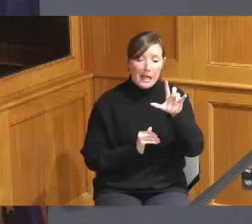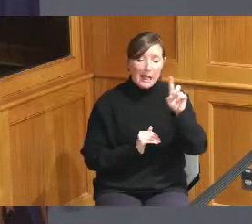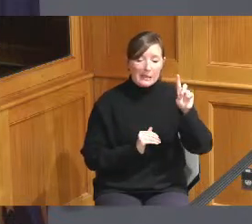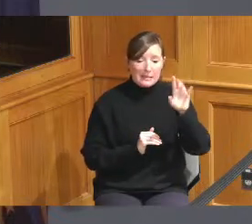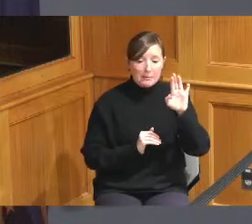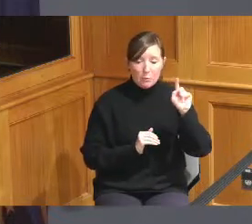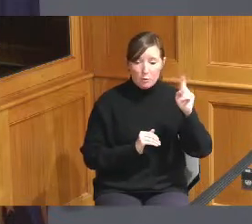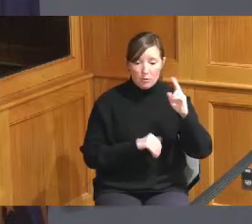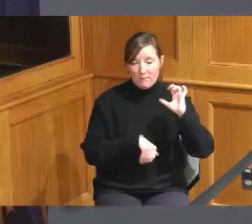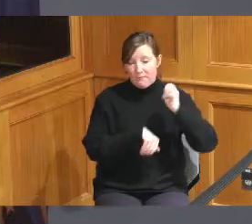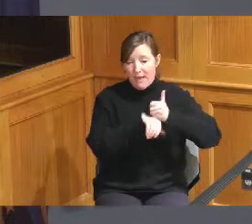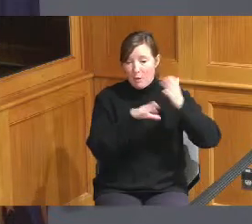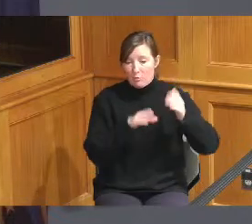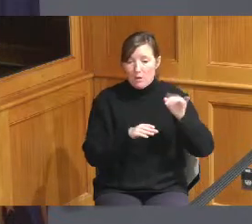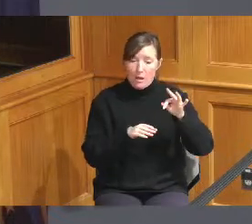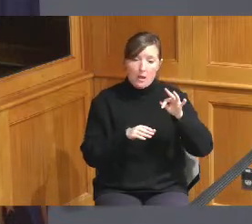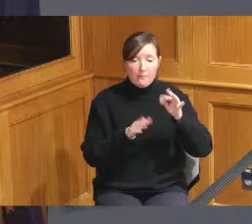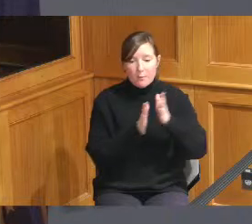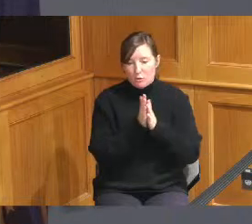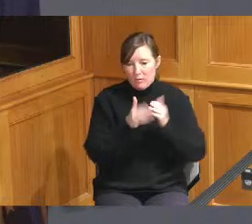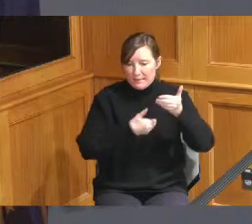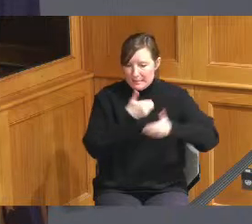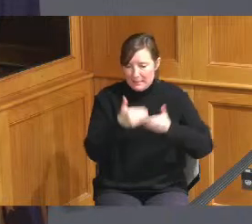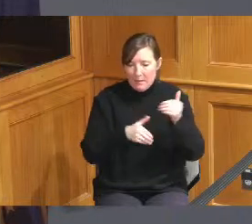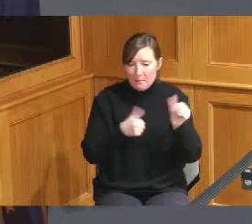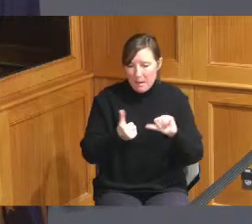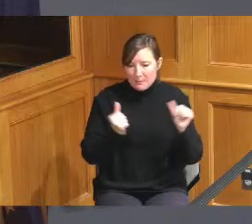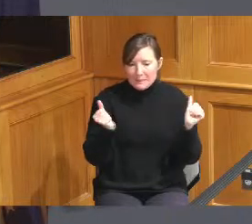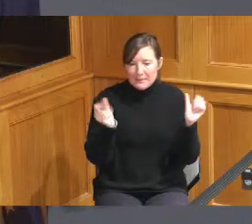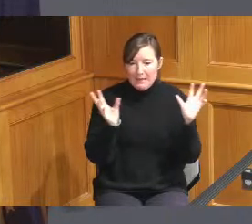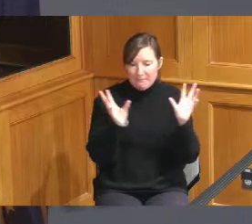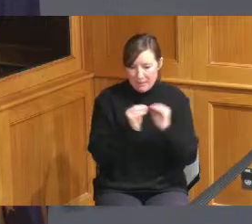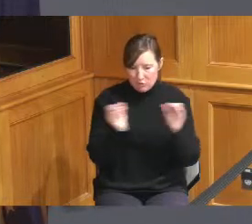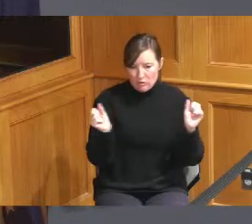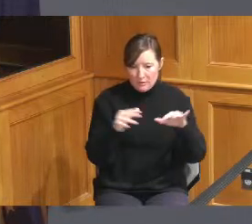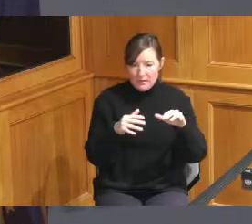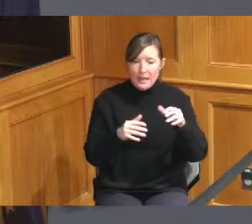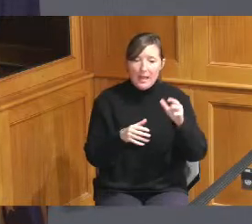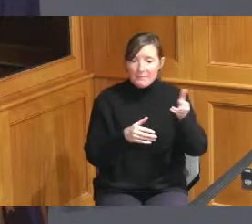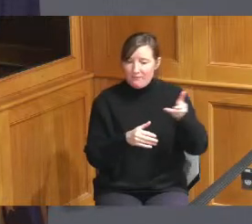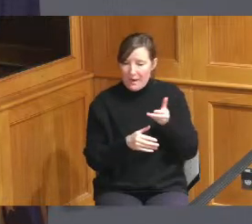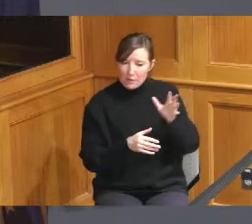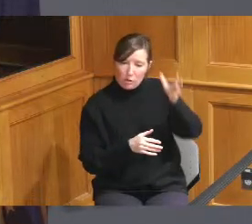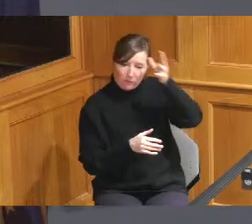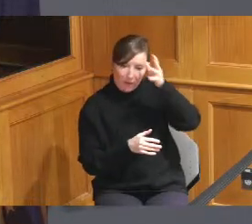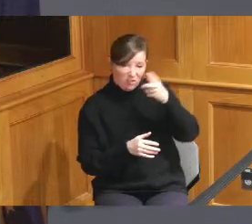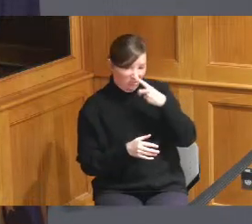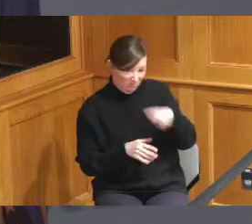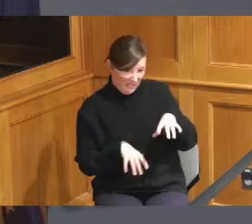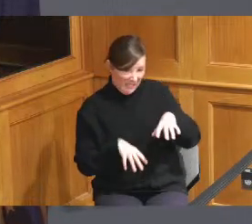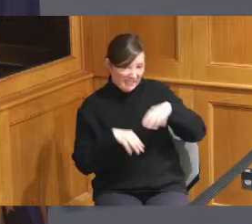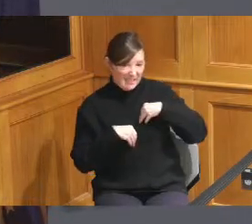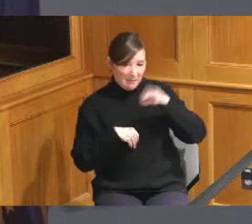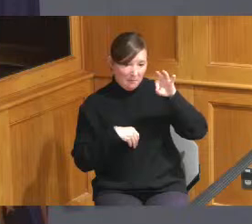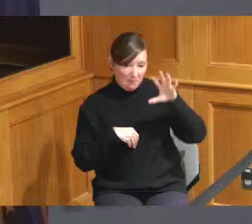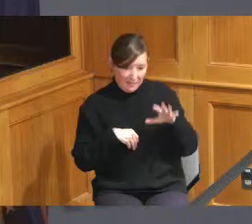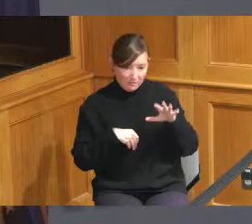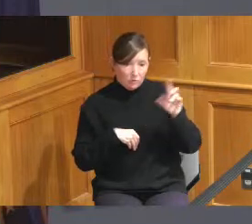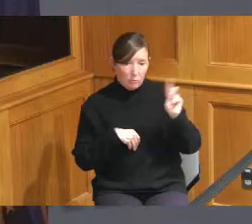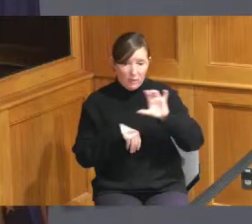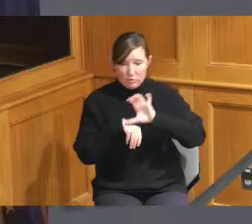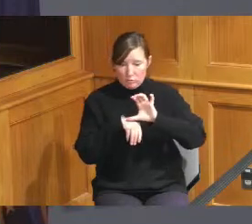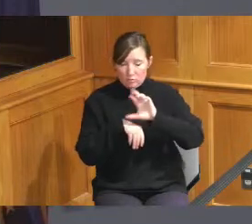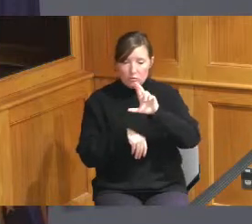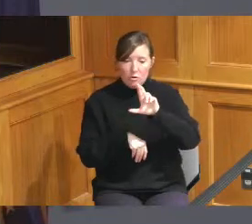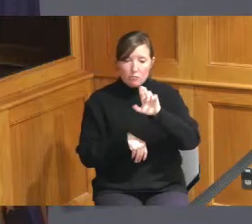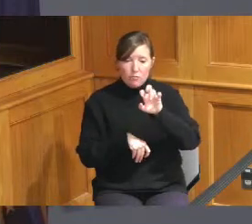founder of the Progressive Baptist Convention, had invited her father to accept the pastorate of Revelation Baptist Church